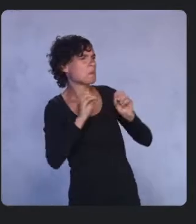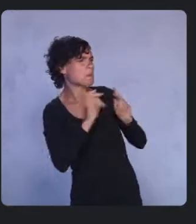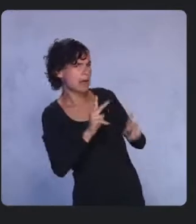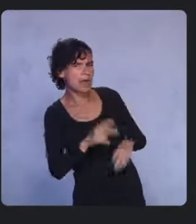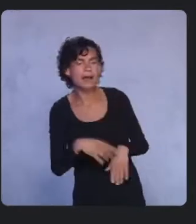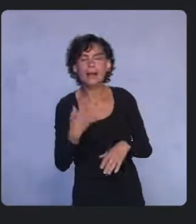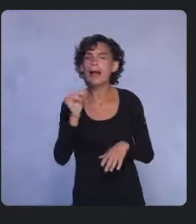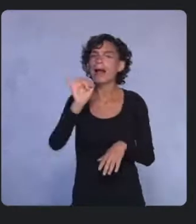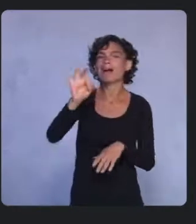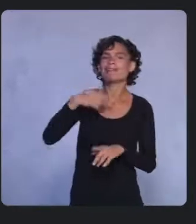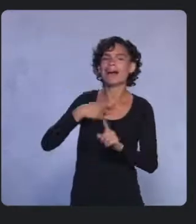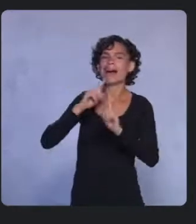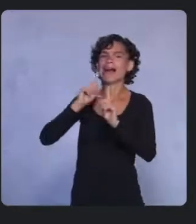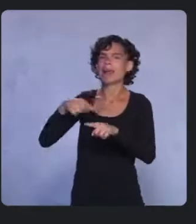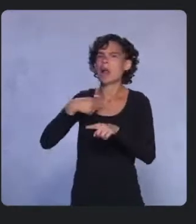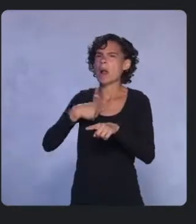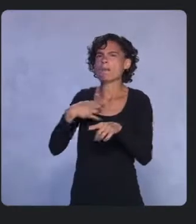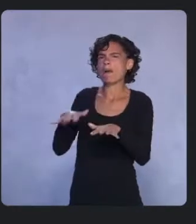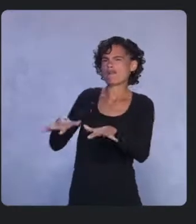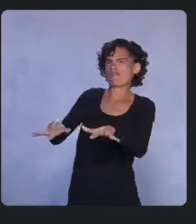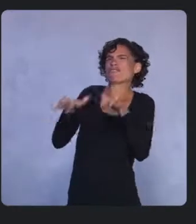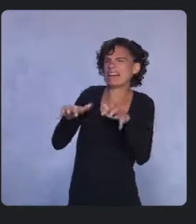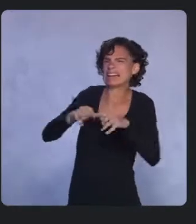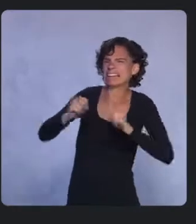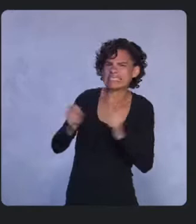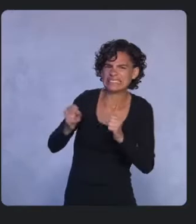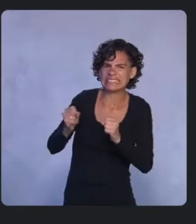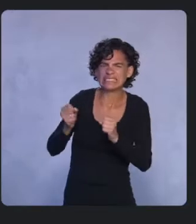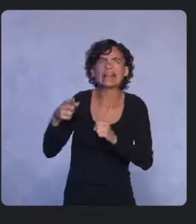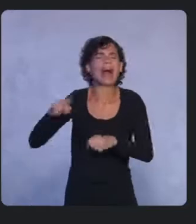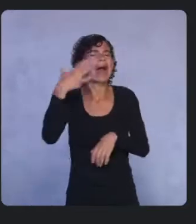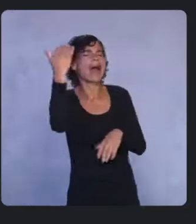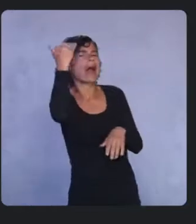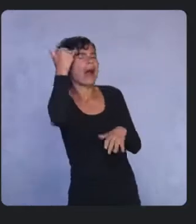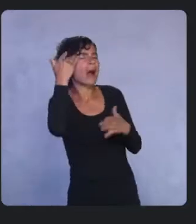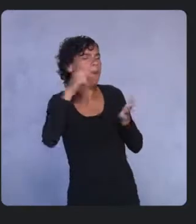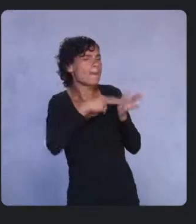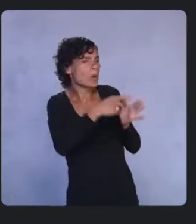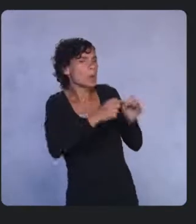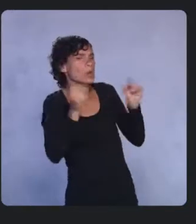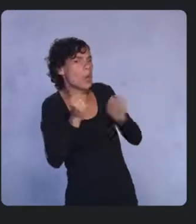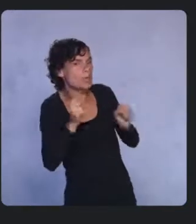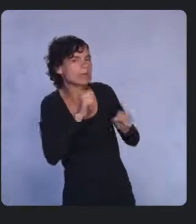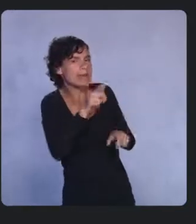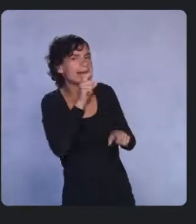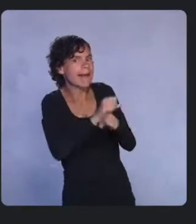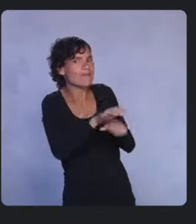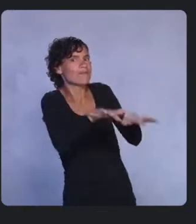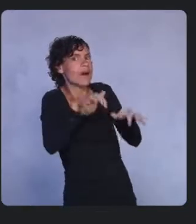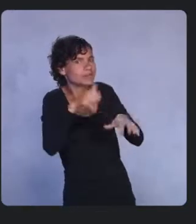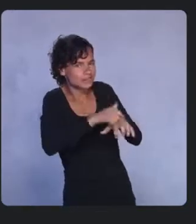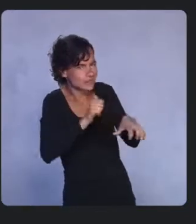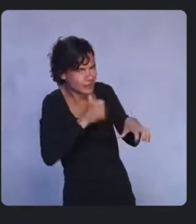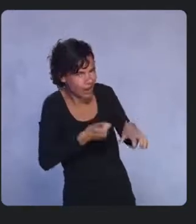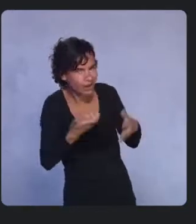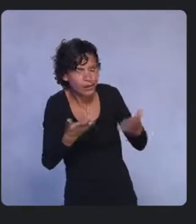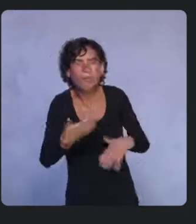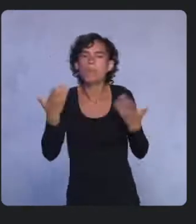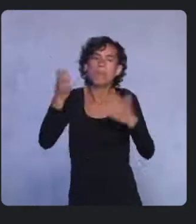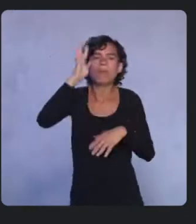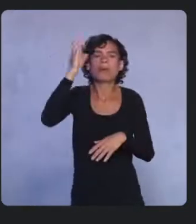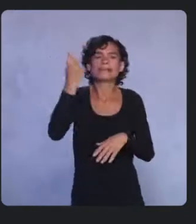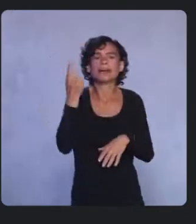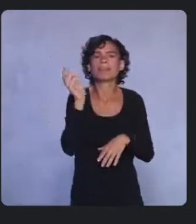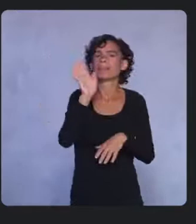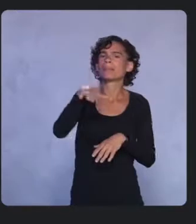I'm freezing, they know that I'm very cold, not literally freezing. Or if someone says, "What's the weather